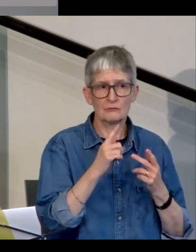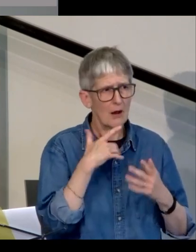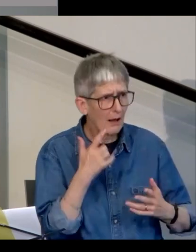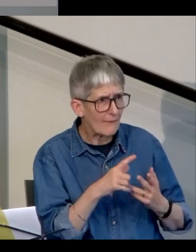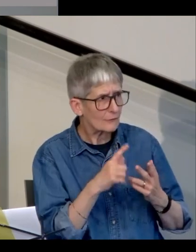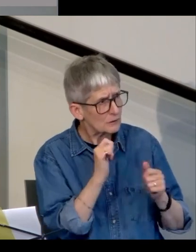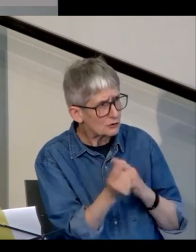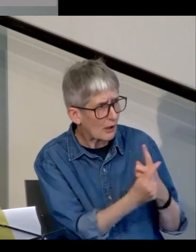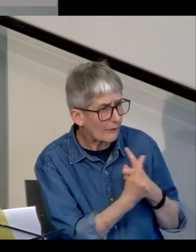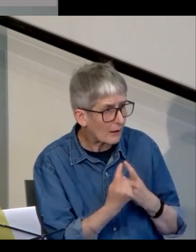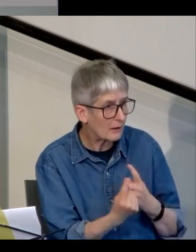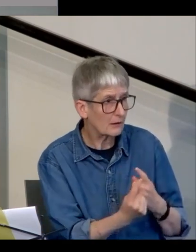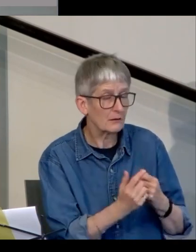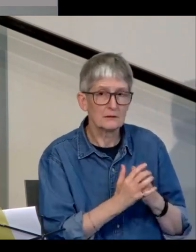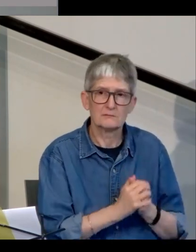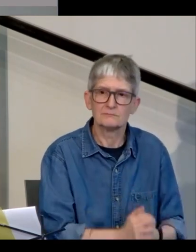each other.